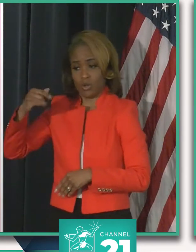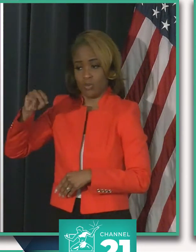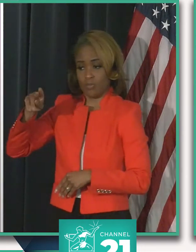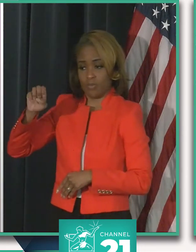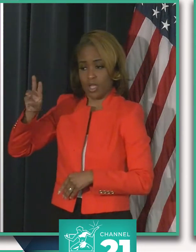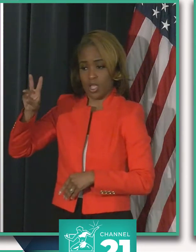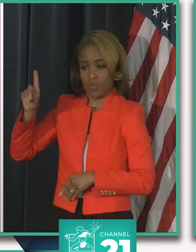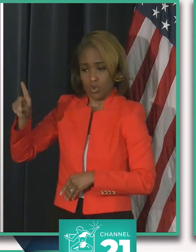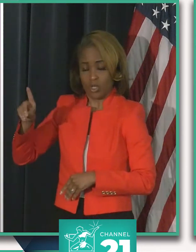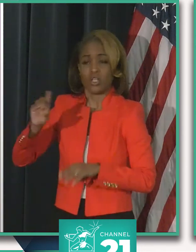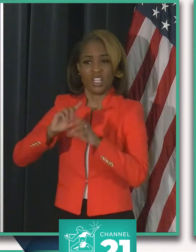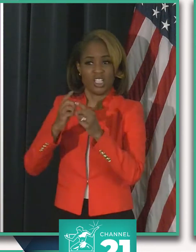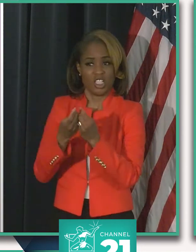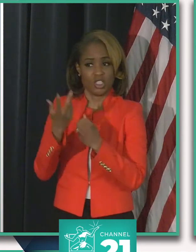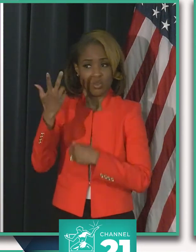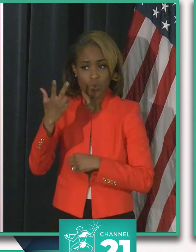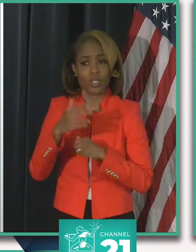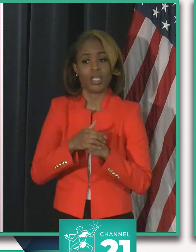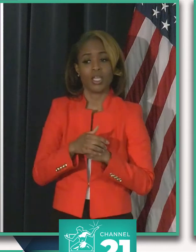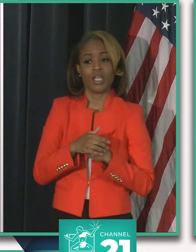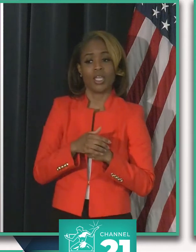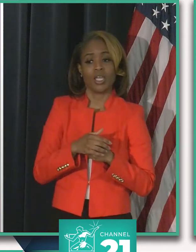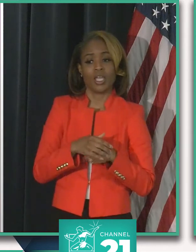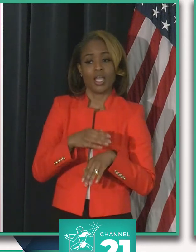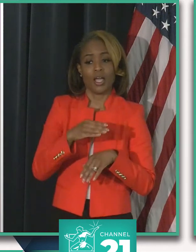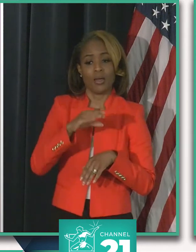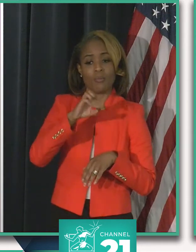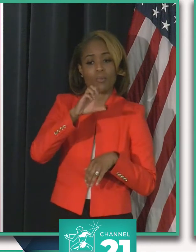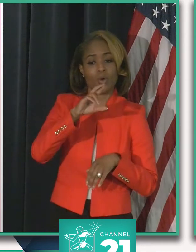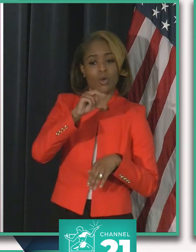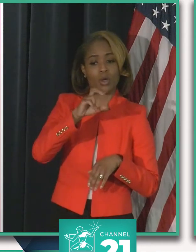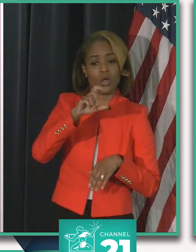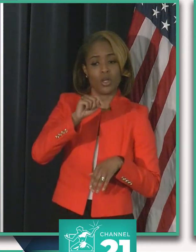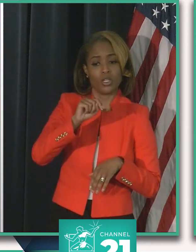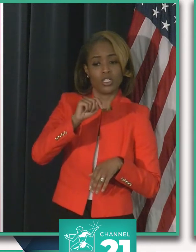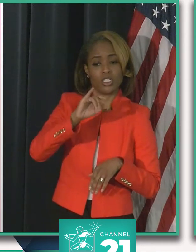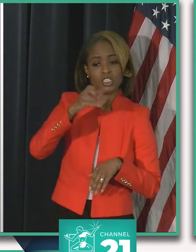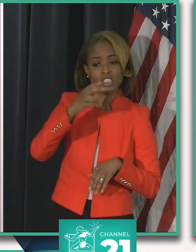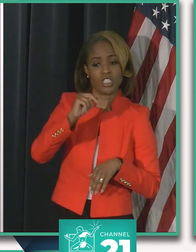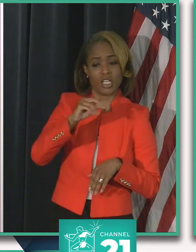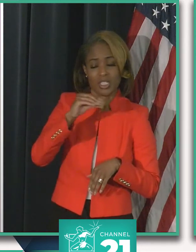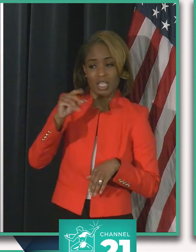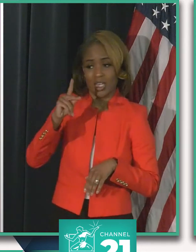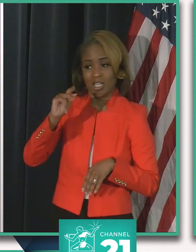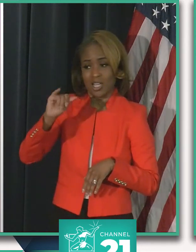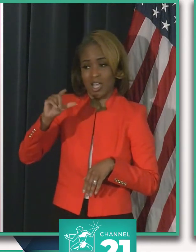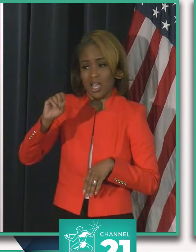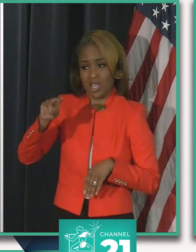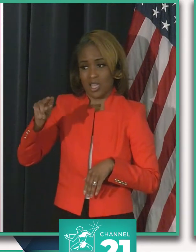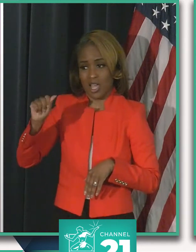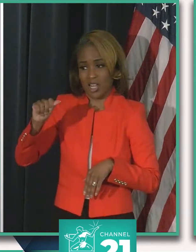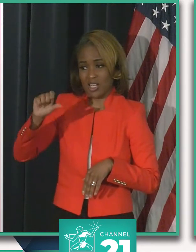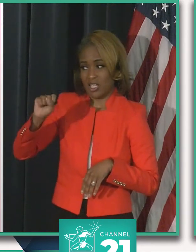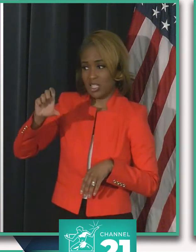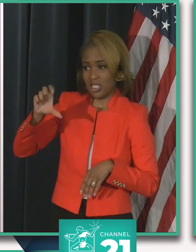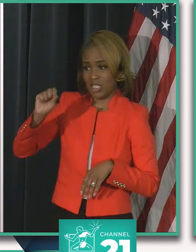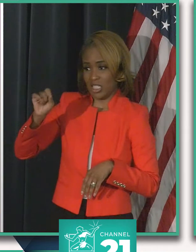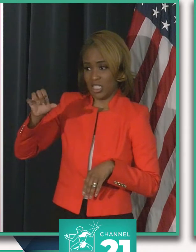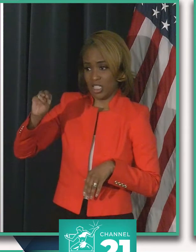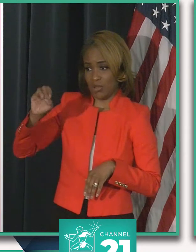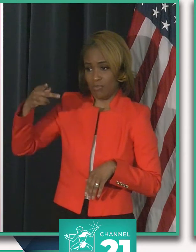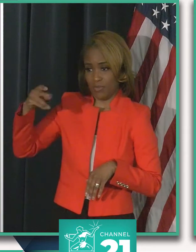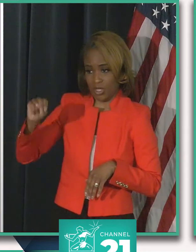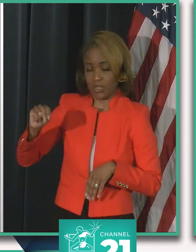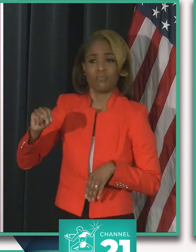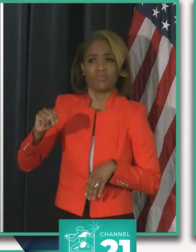Scott Benson and Ernest Johnson and Kayana Sessions. Listen, I was told that we